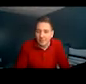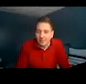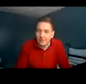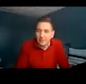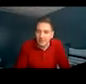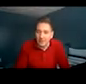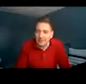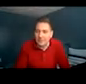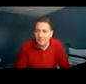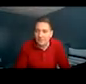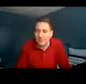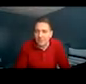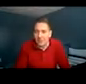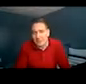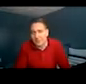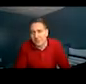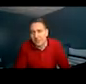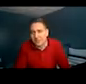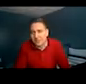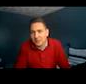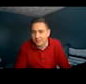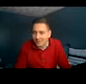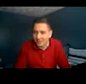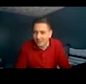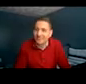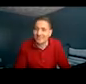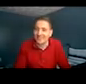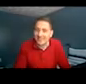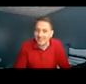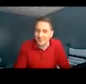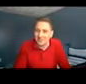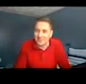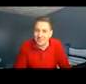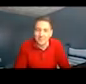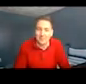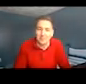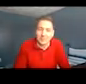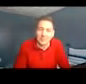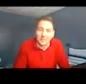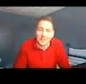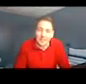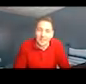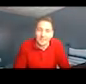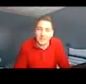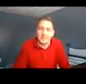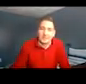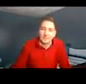back, everyone. I see some smiling faces, so I hope you at least enjoyed that, kind of building on it. So,